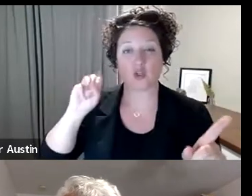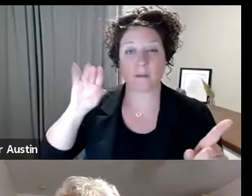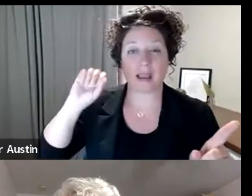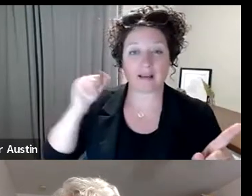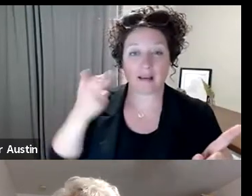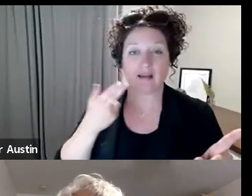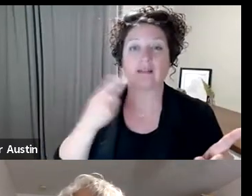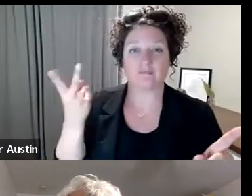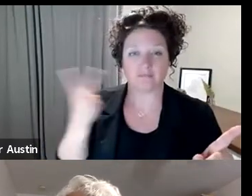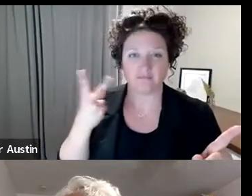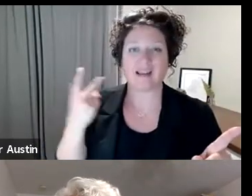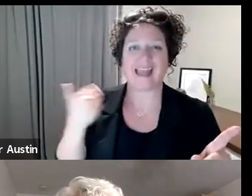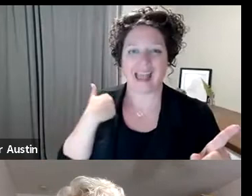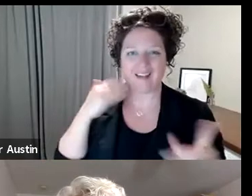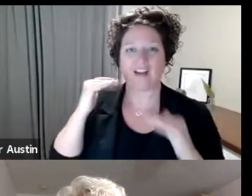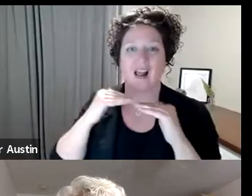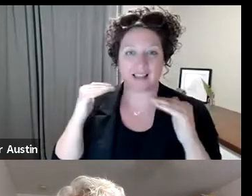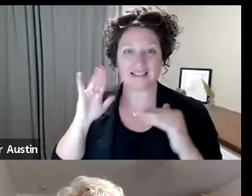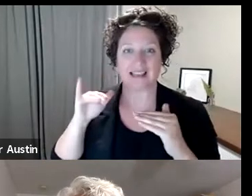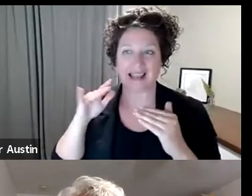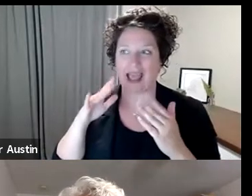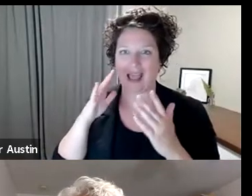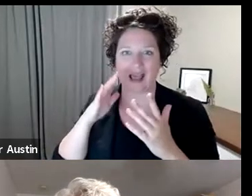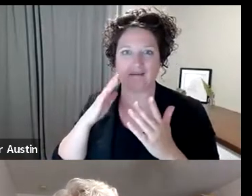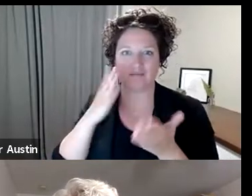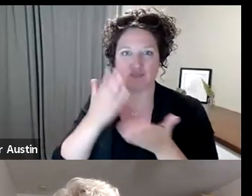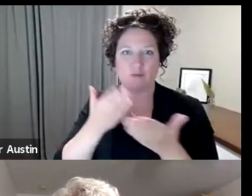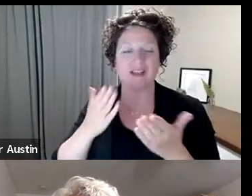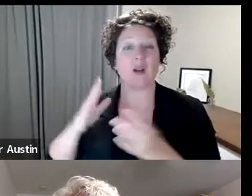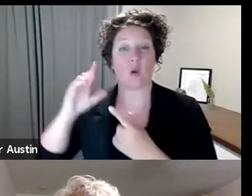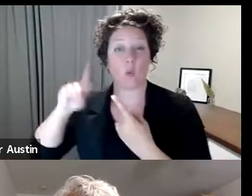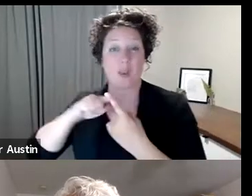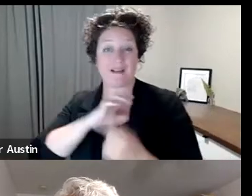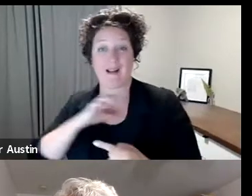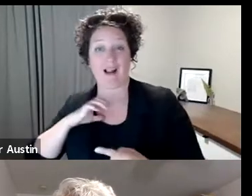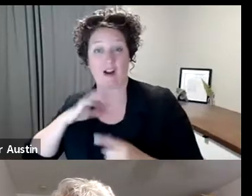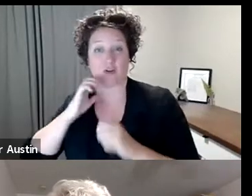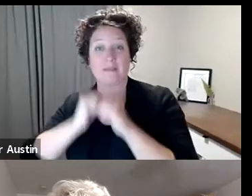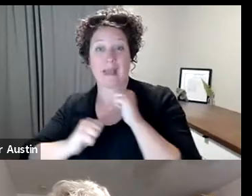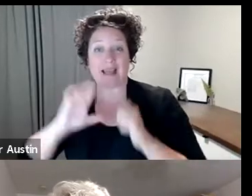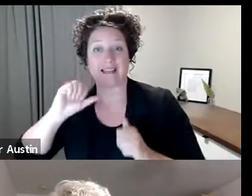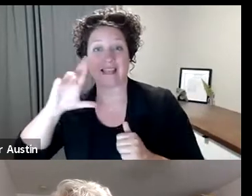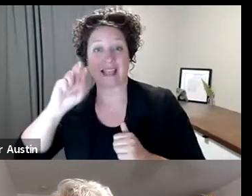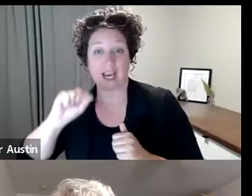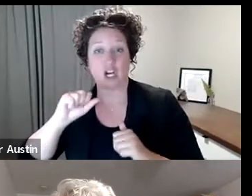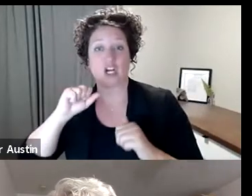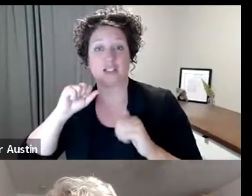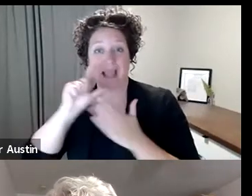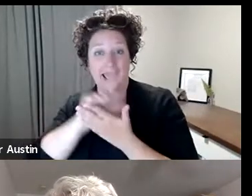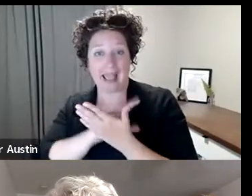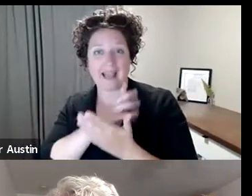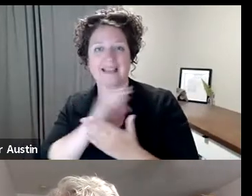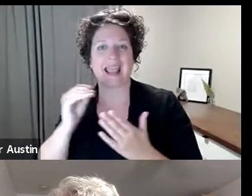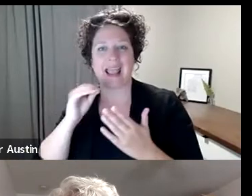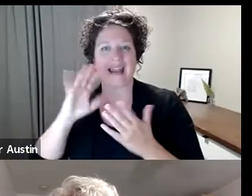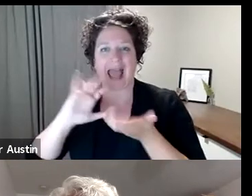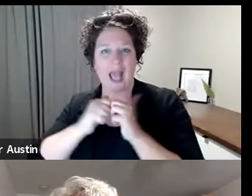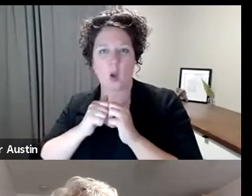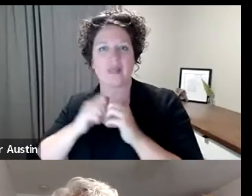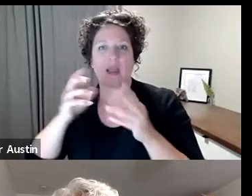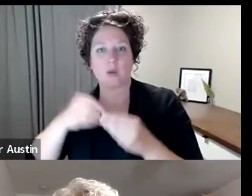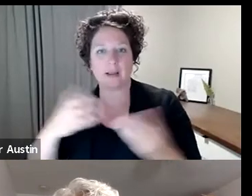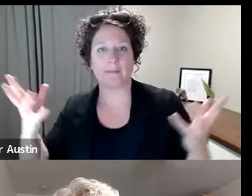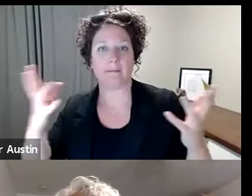colleagues who demonstrated that when Congress passed the CARES Act and made decisions about the pipes through which they were going to be sending dollars